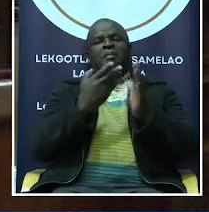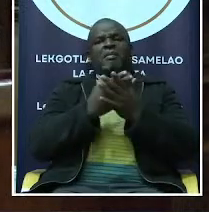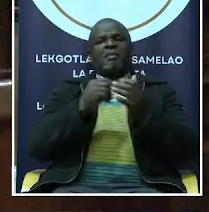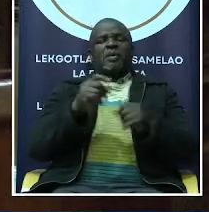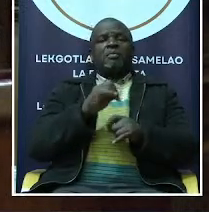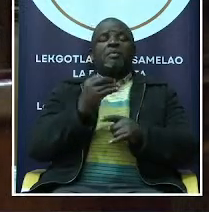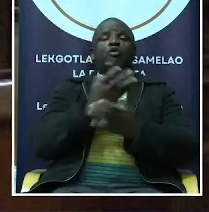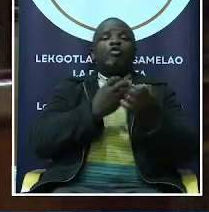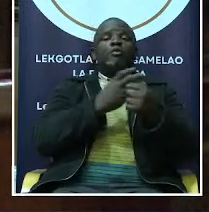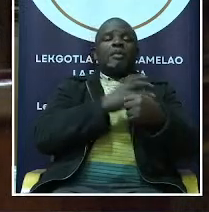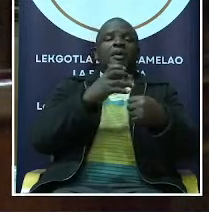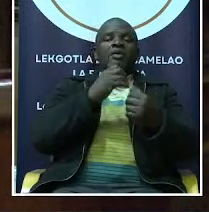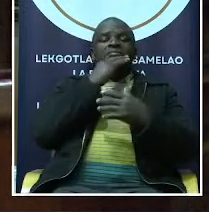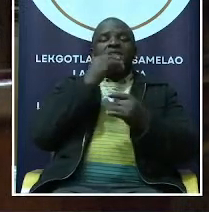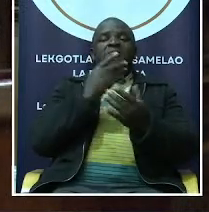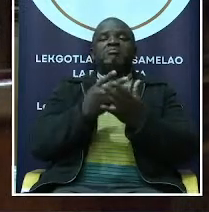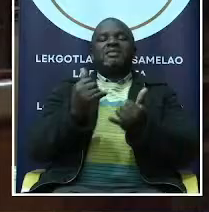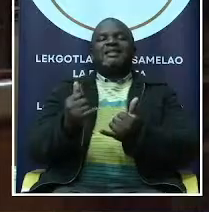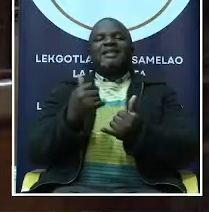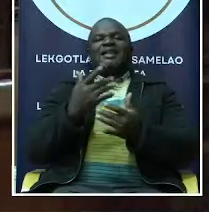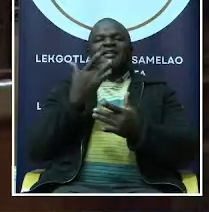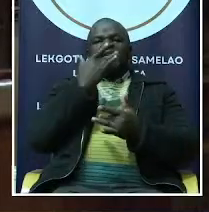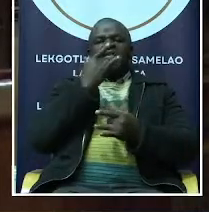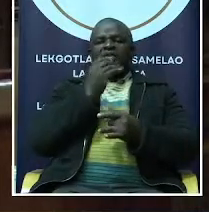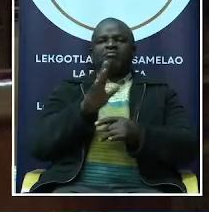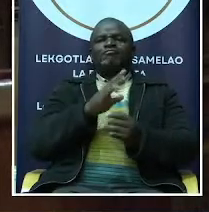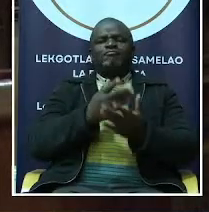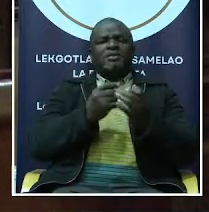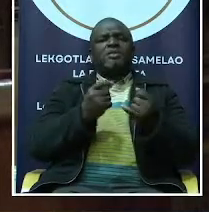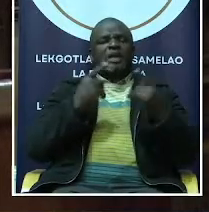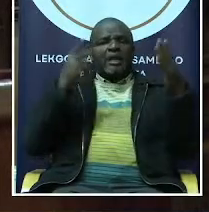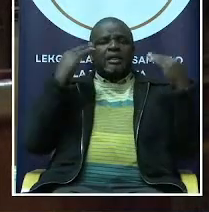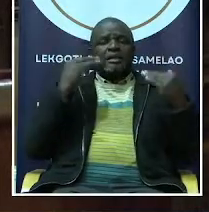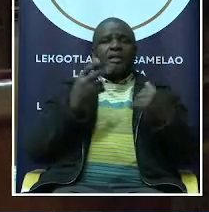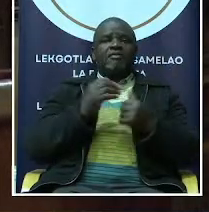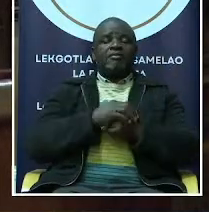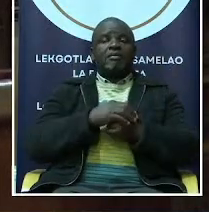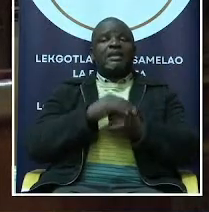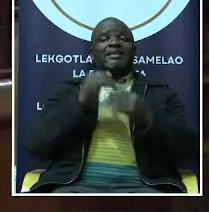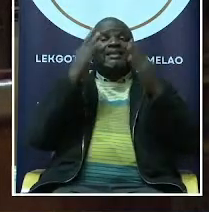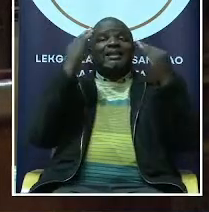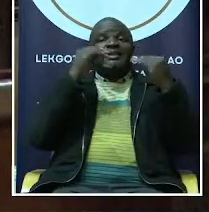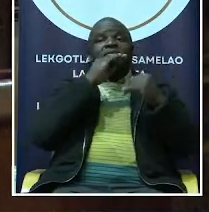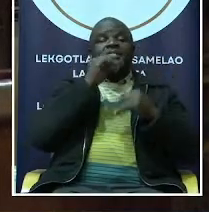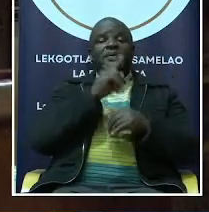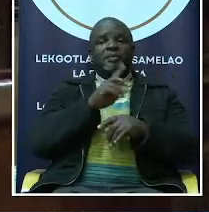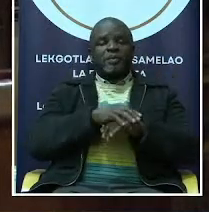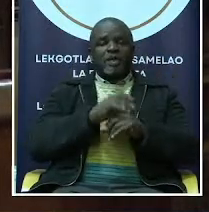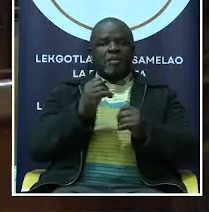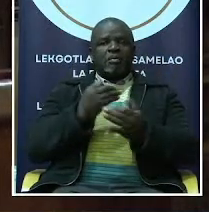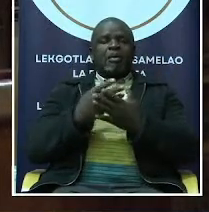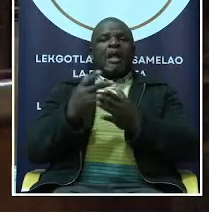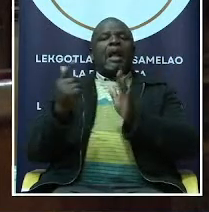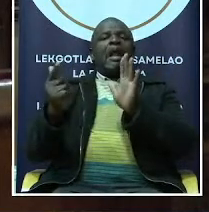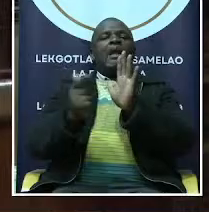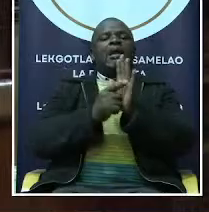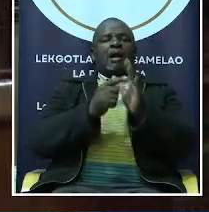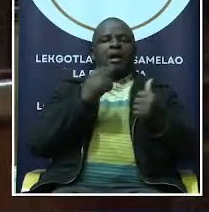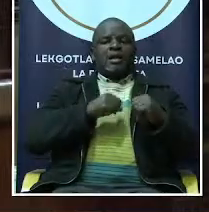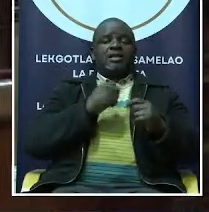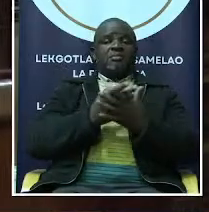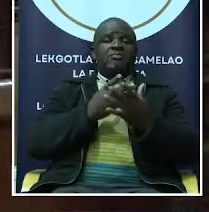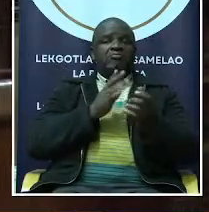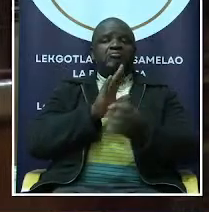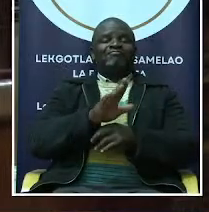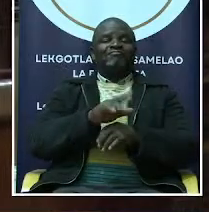not charity, it is justice. And justice demands intentional legal binding action.